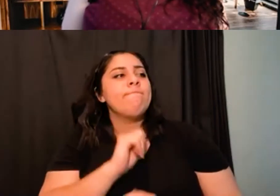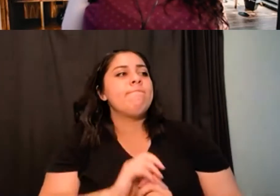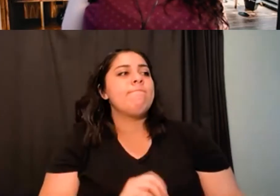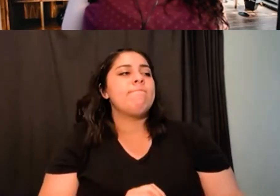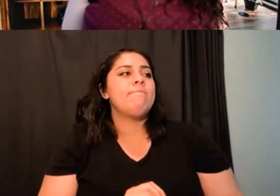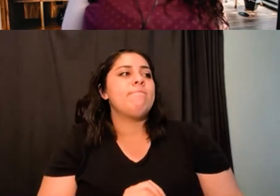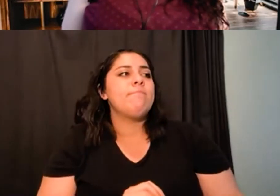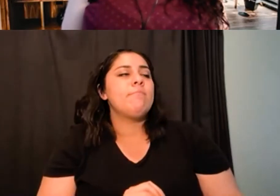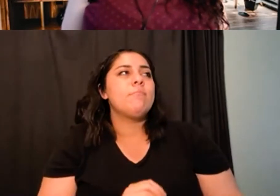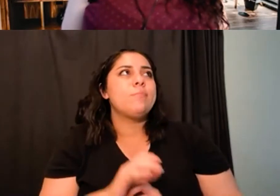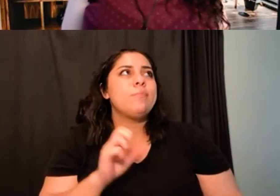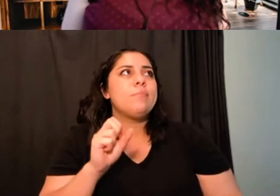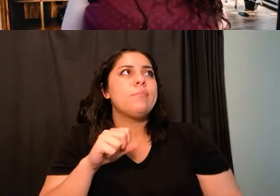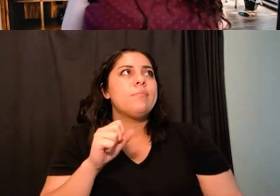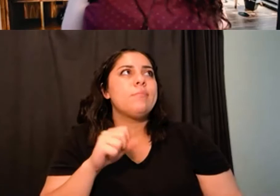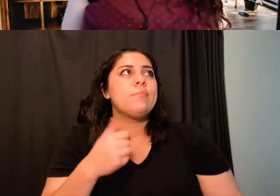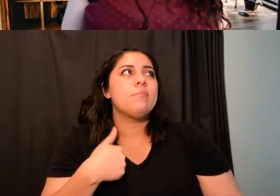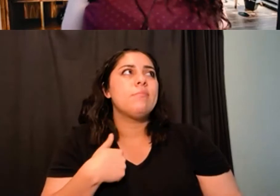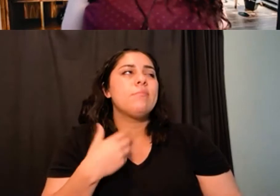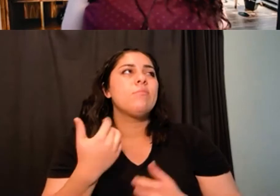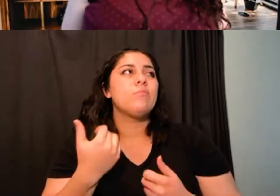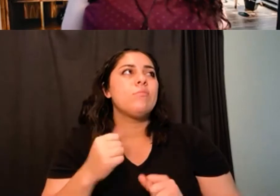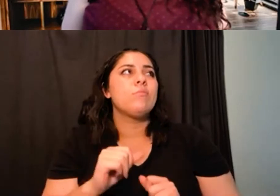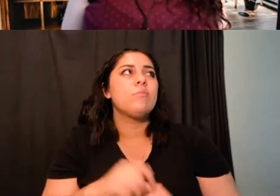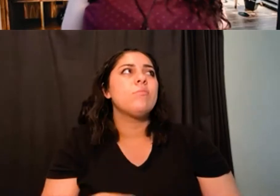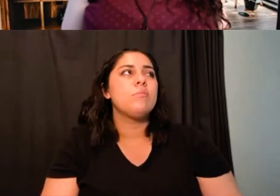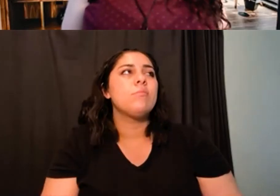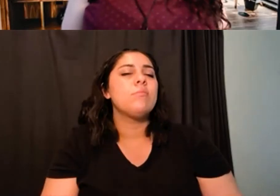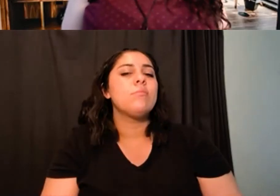respond, yes, I have.